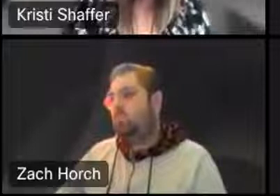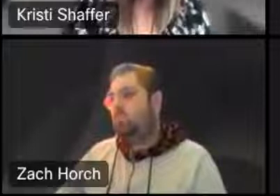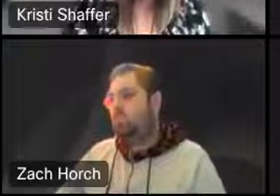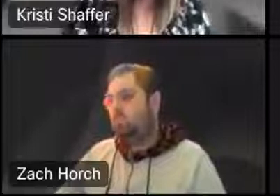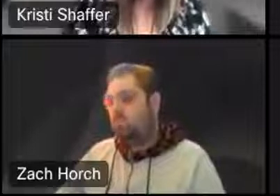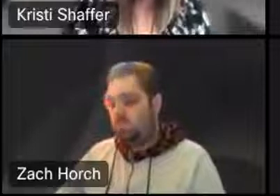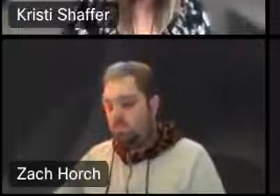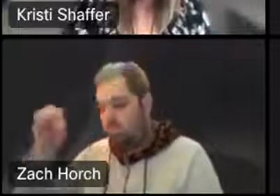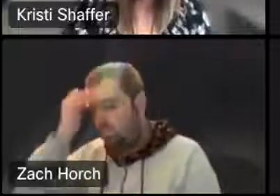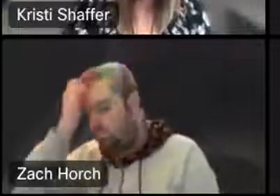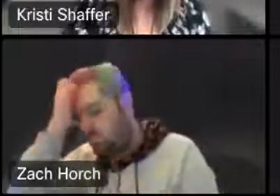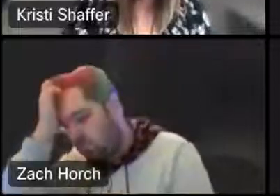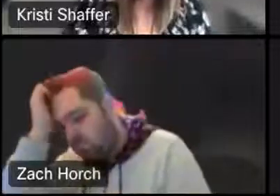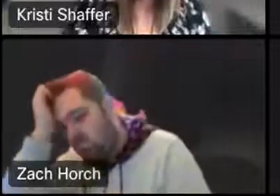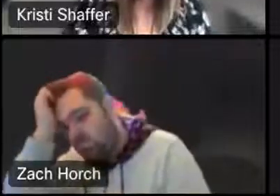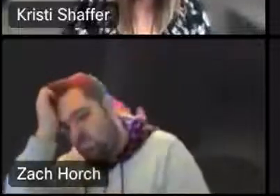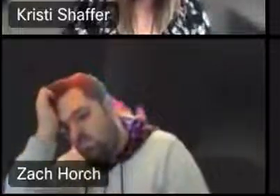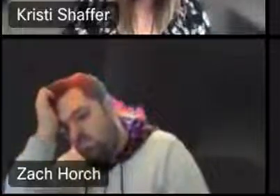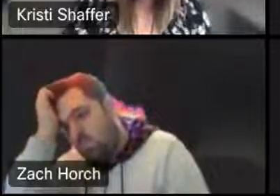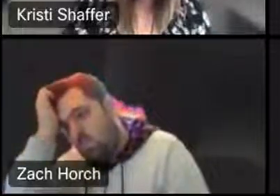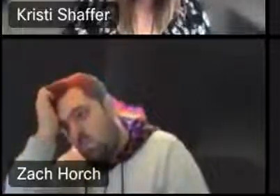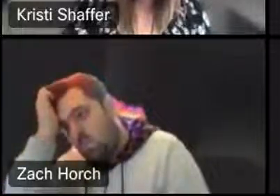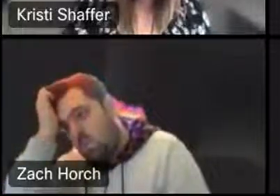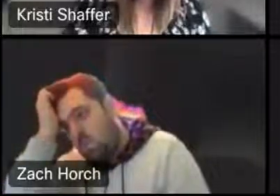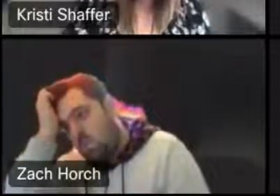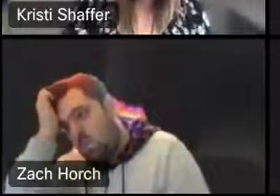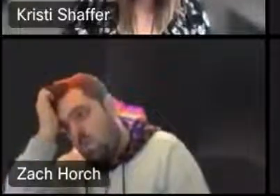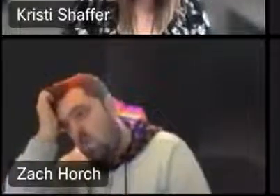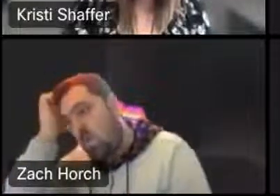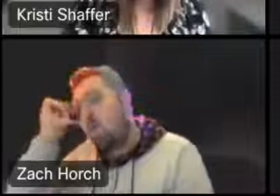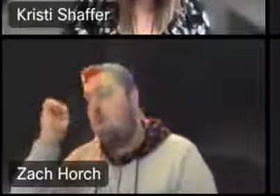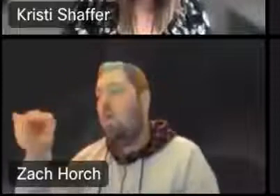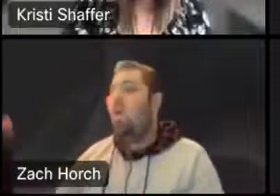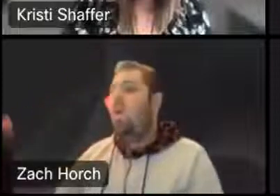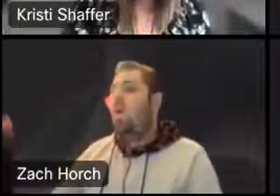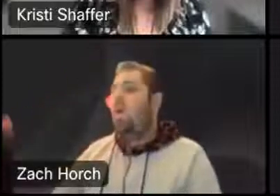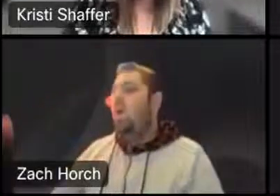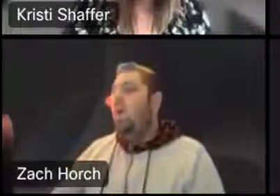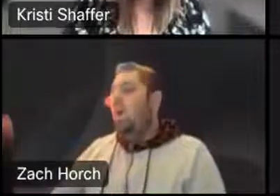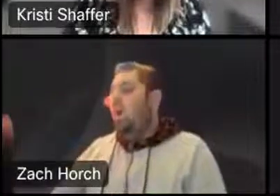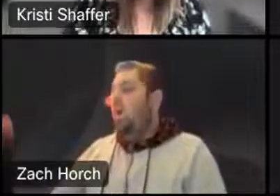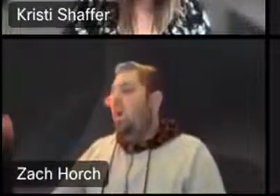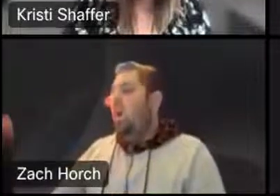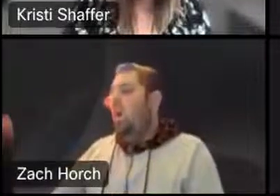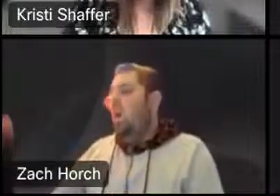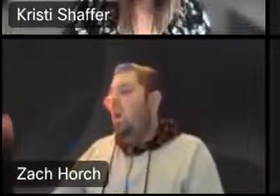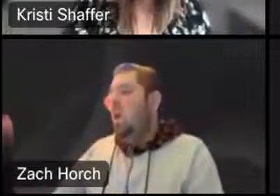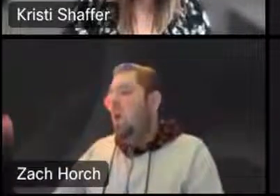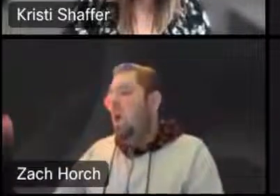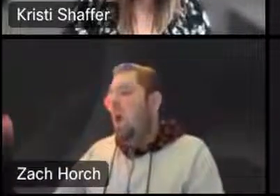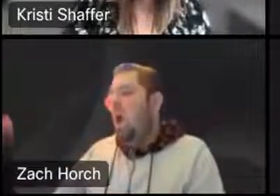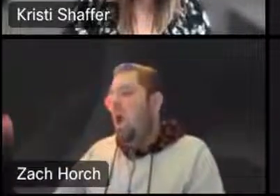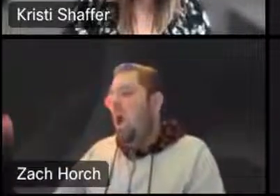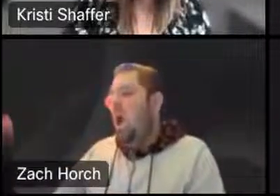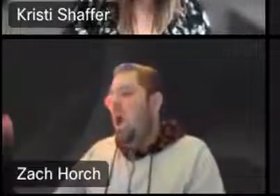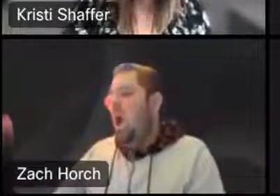our clients, please complete the survey so we can enhance services if we need to, or